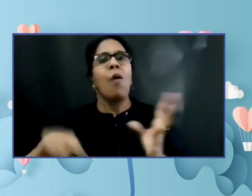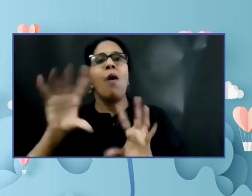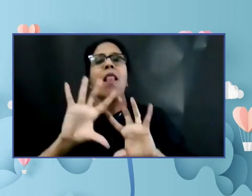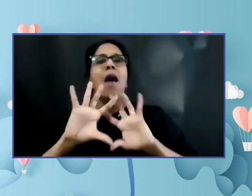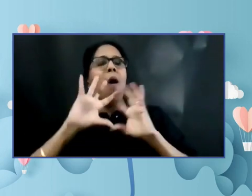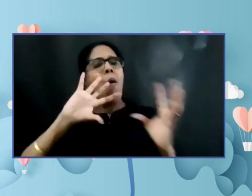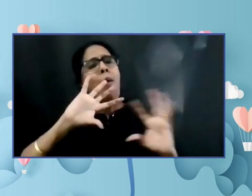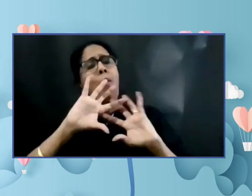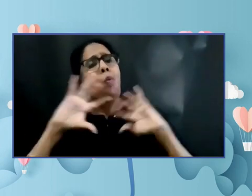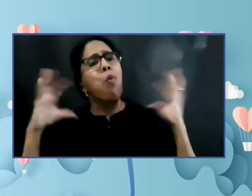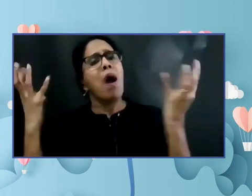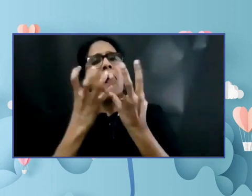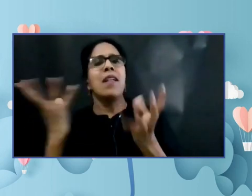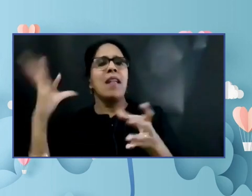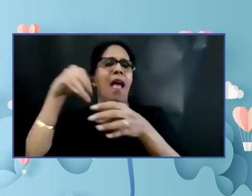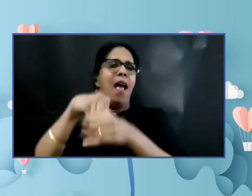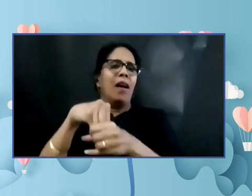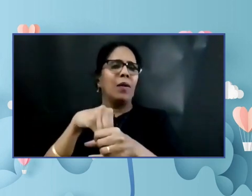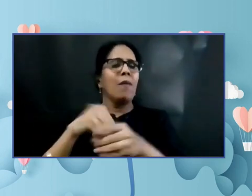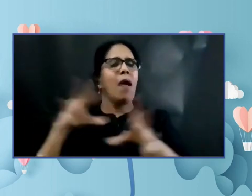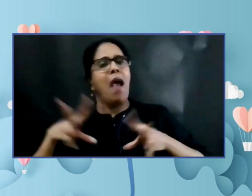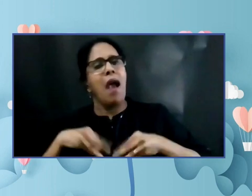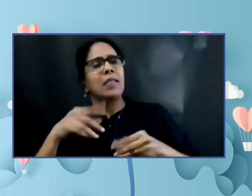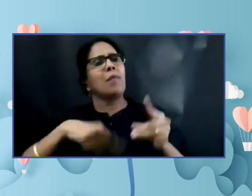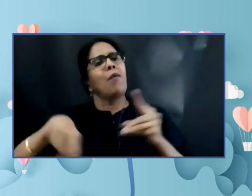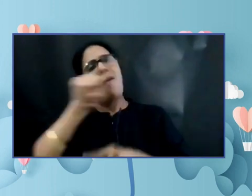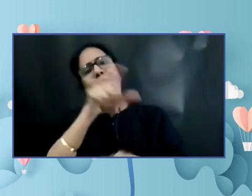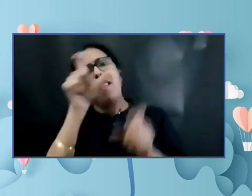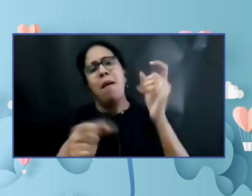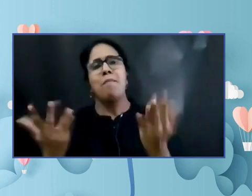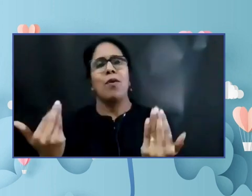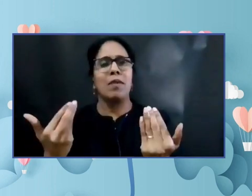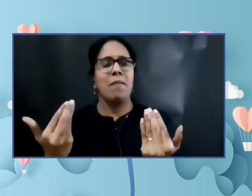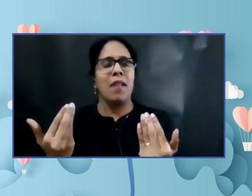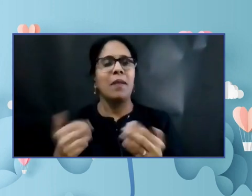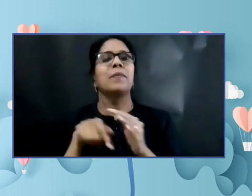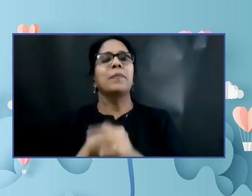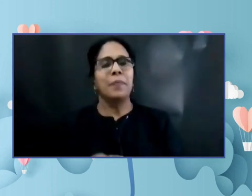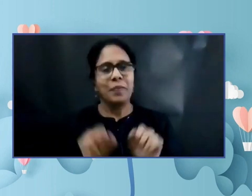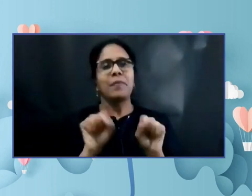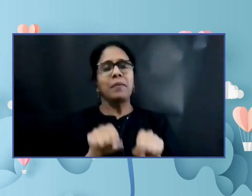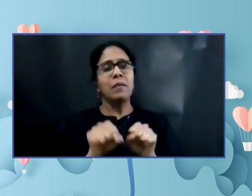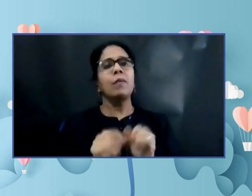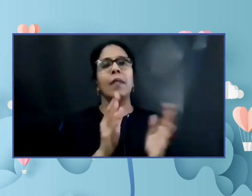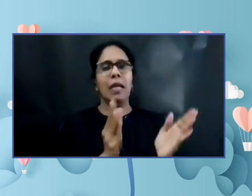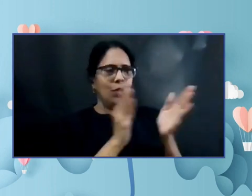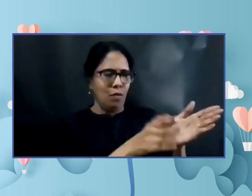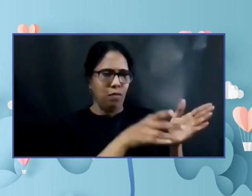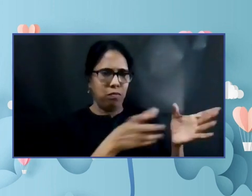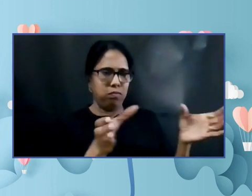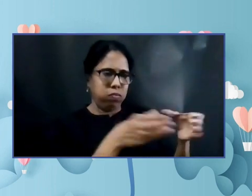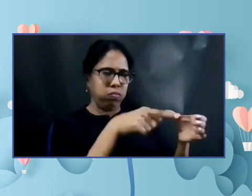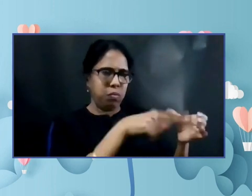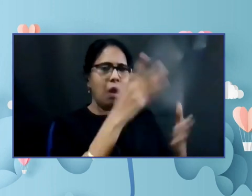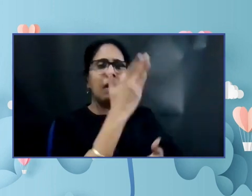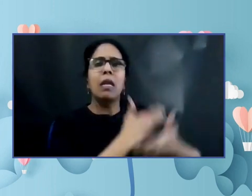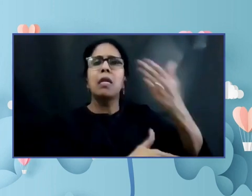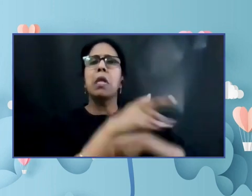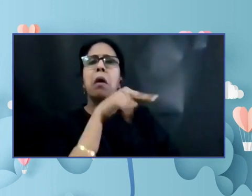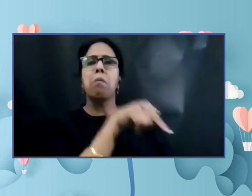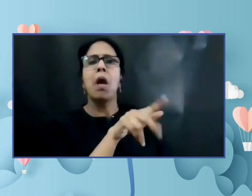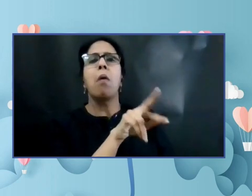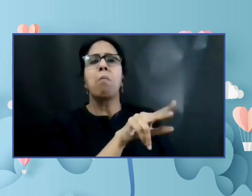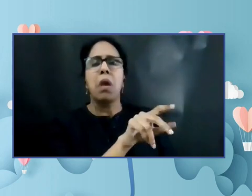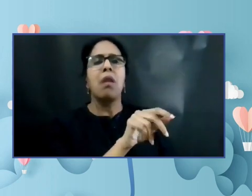all people of all abilities. So yes, on one hand, disabled means